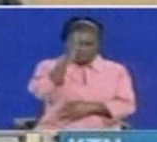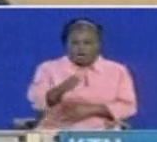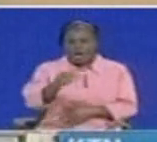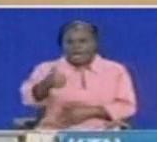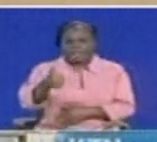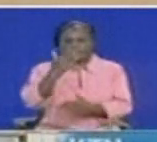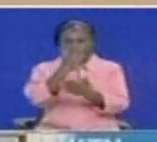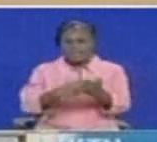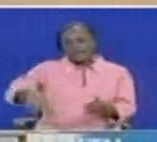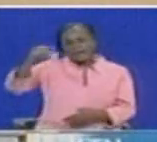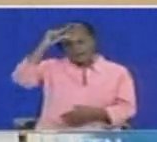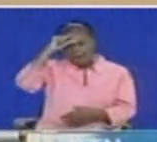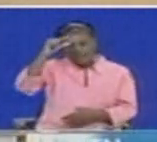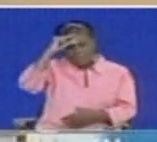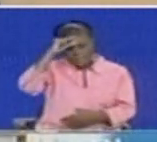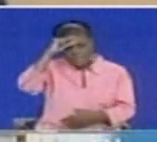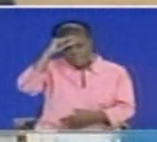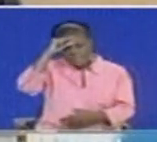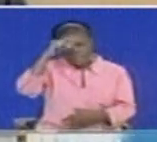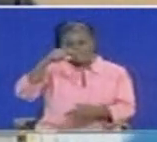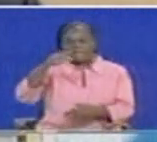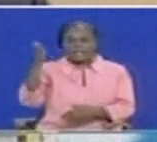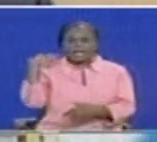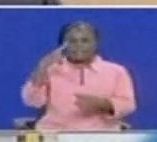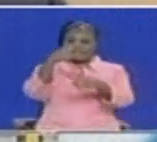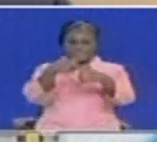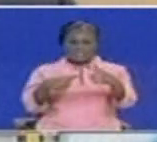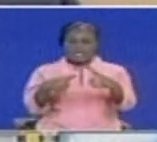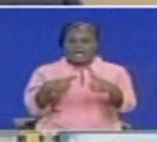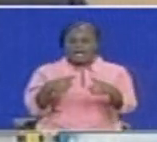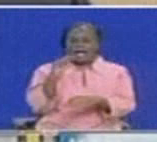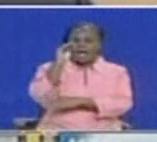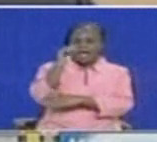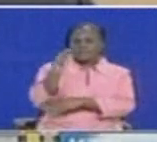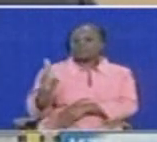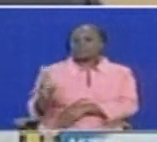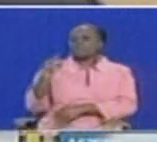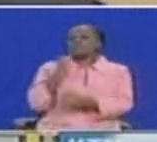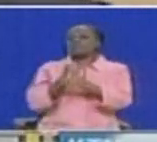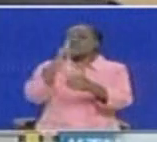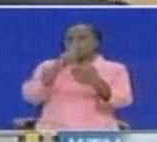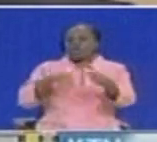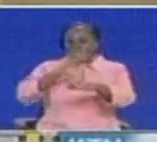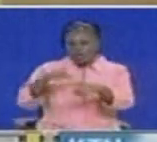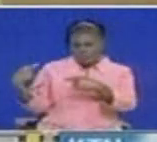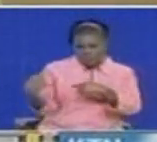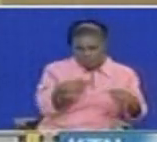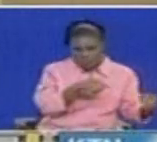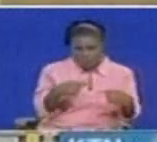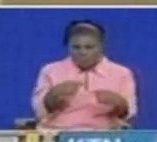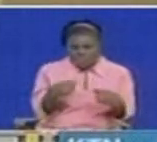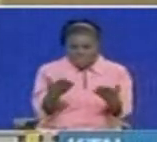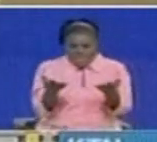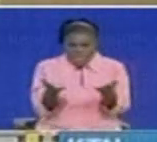side. The government and the aid and the government. Last year, we asked President Kenyatta what was being done about the fighting in the region. Where we are